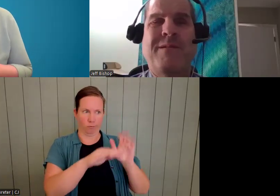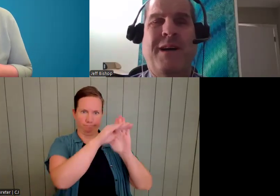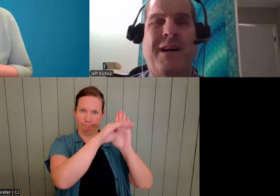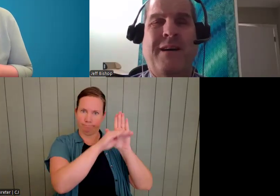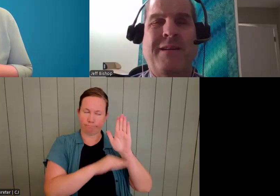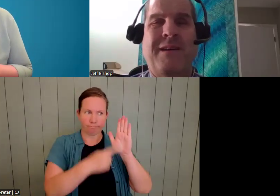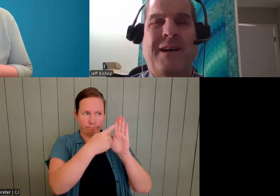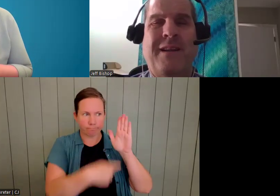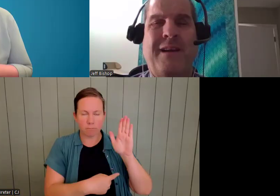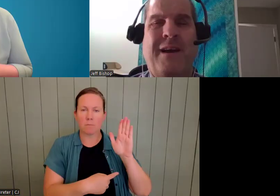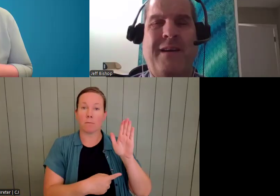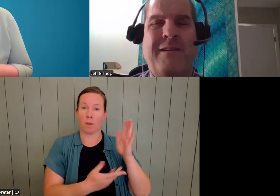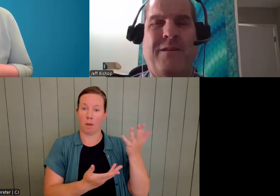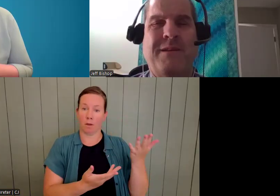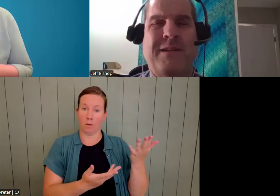job. Uh,